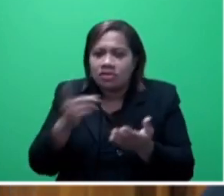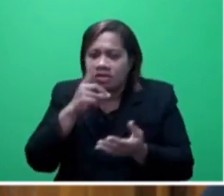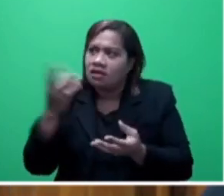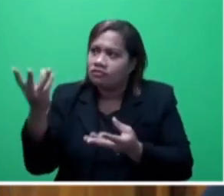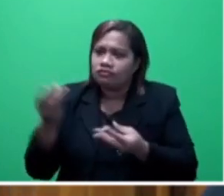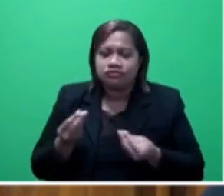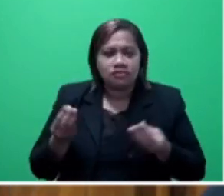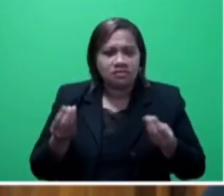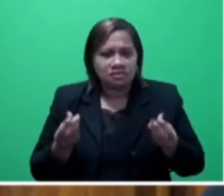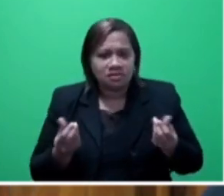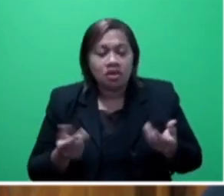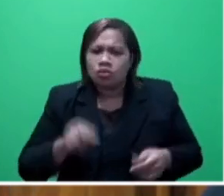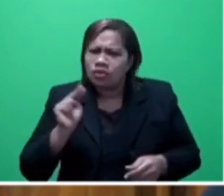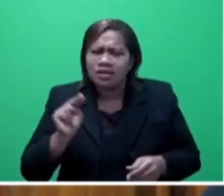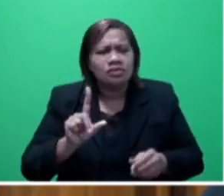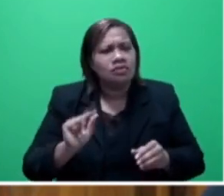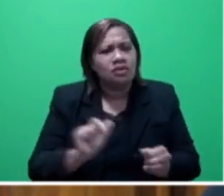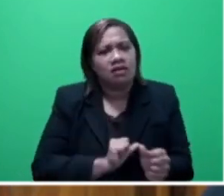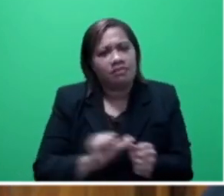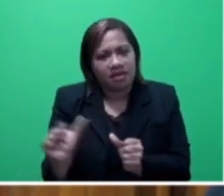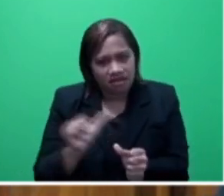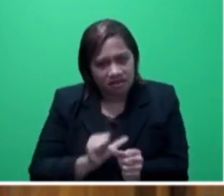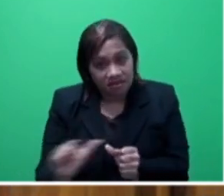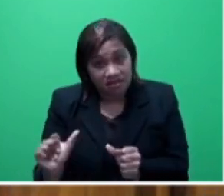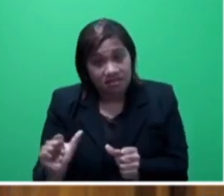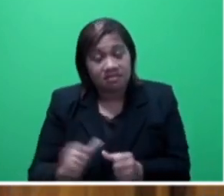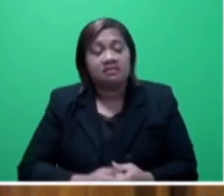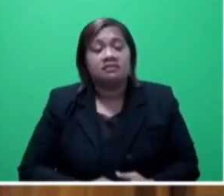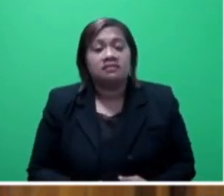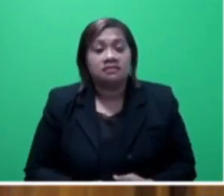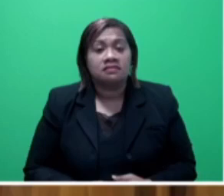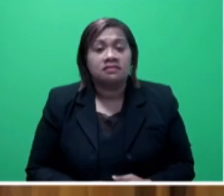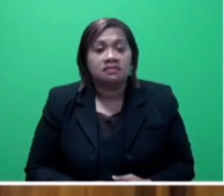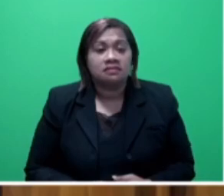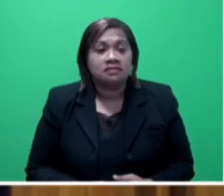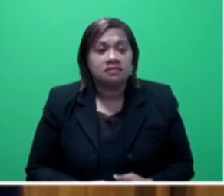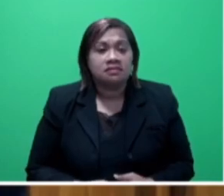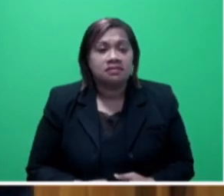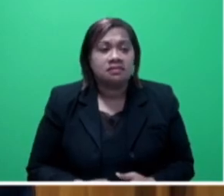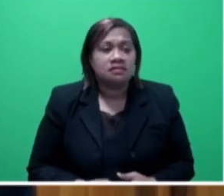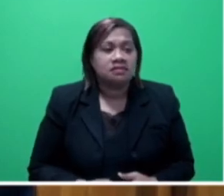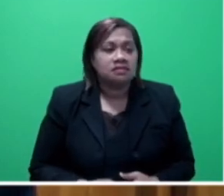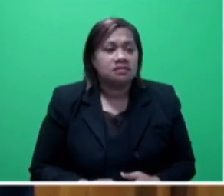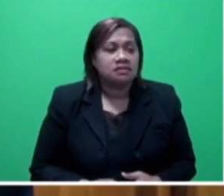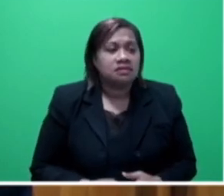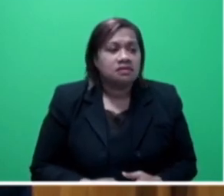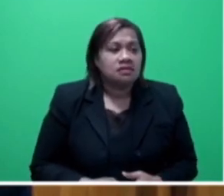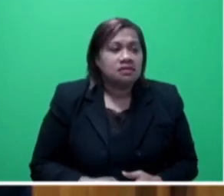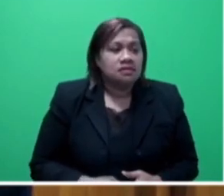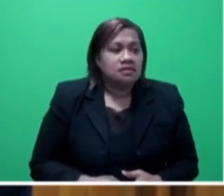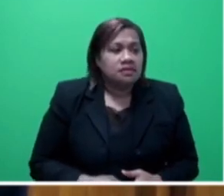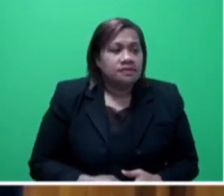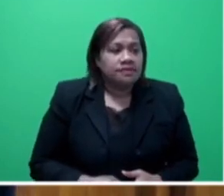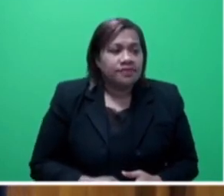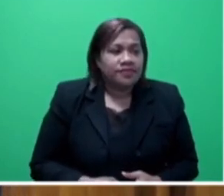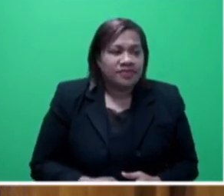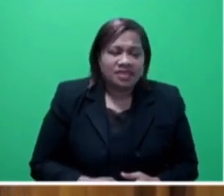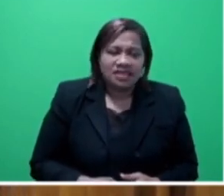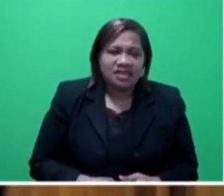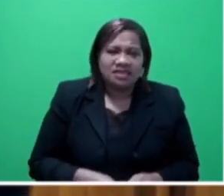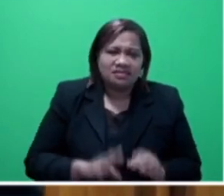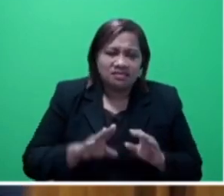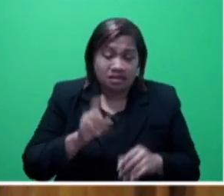better, in terms of putting out plans. There's no point, producing these annual reports